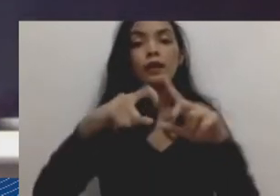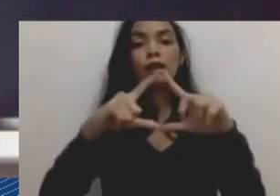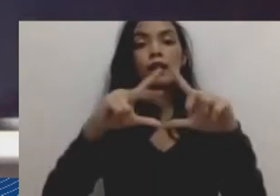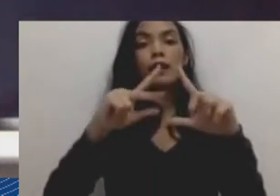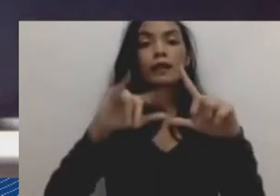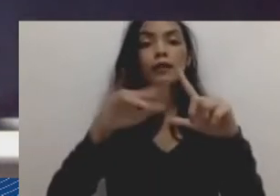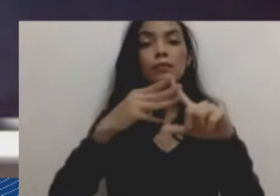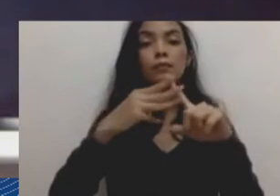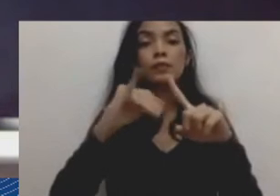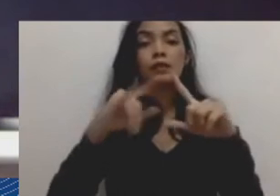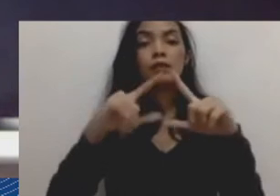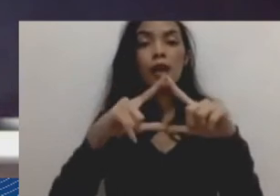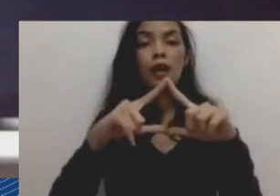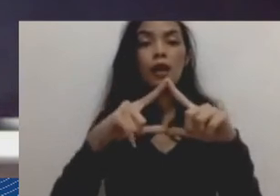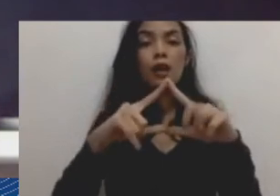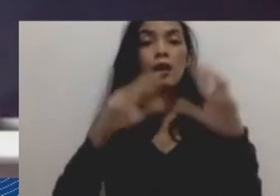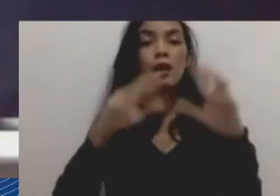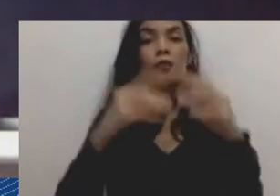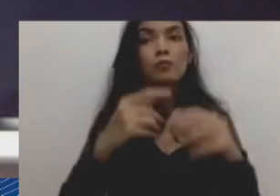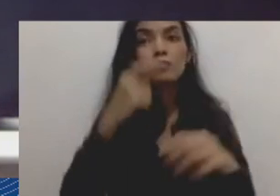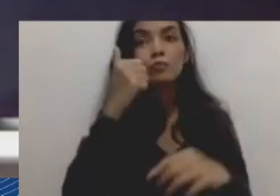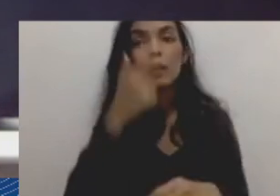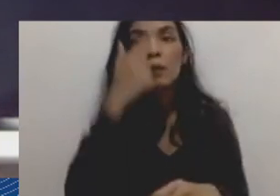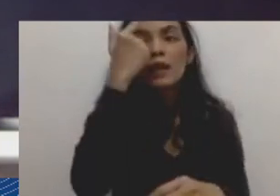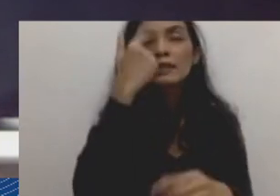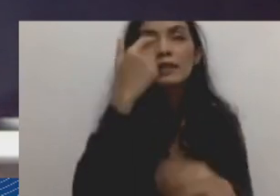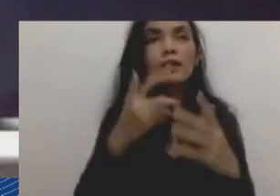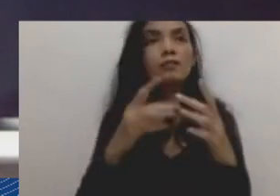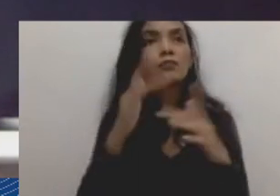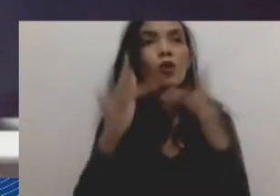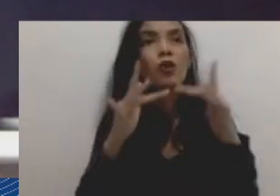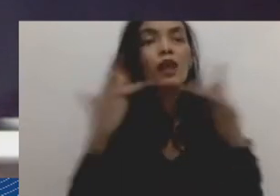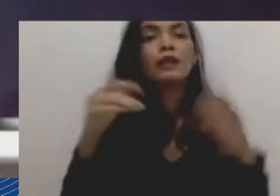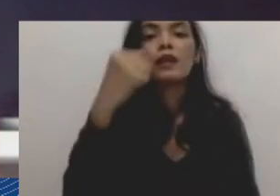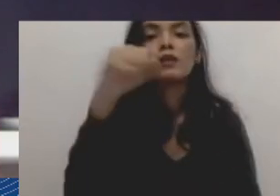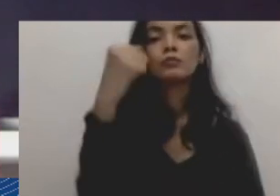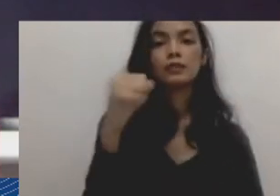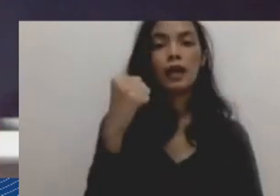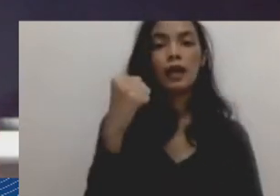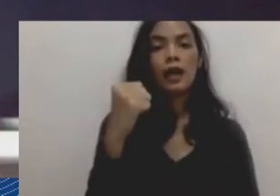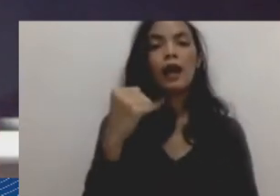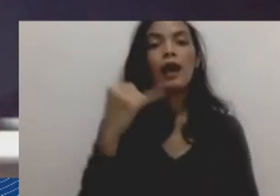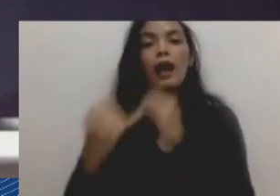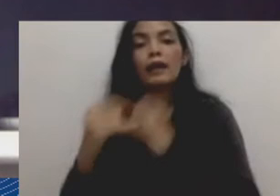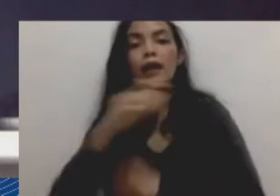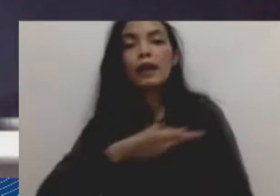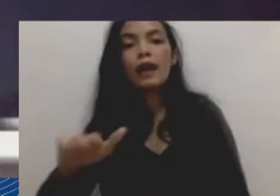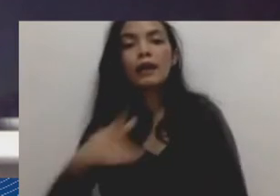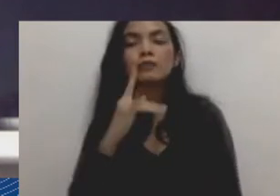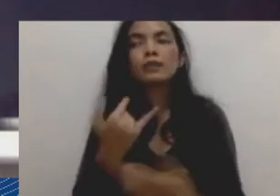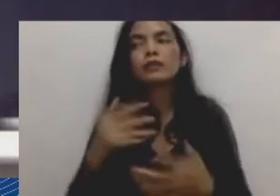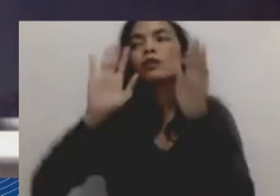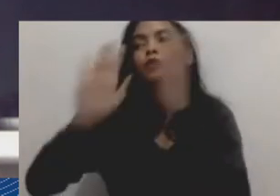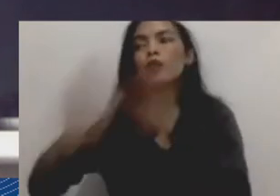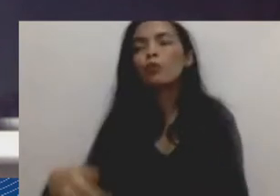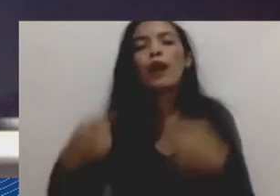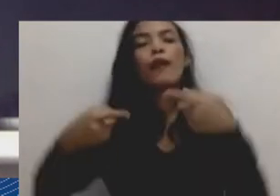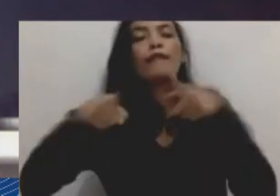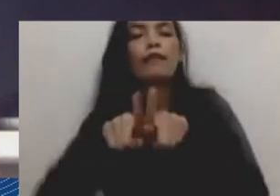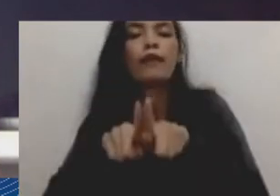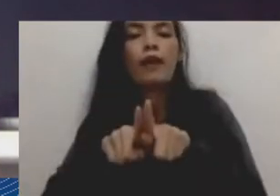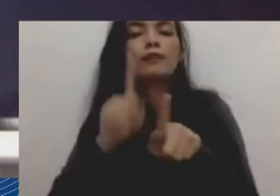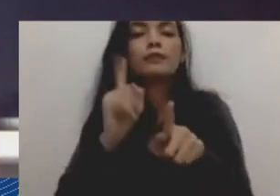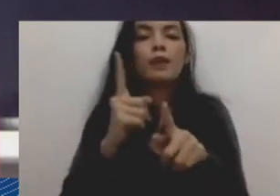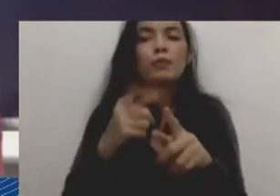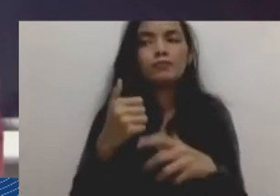punya akses pendidikan dengan menggunakan akses digital, mereka akhirnya berakhir di pernikahan dini karena mereka tidak bisa